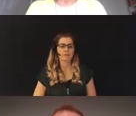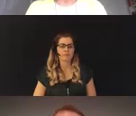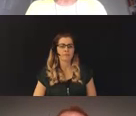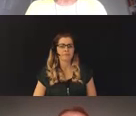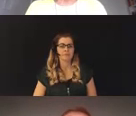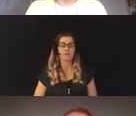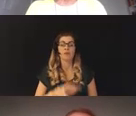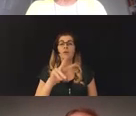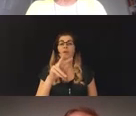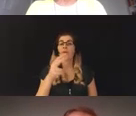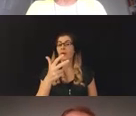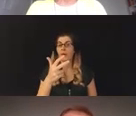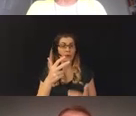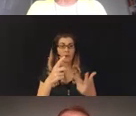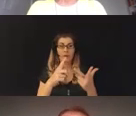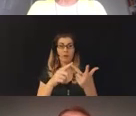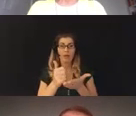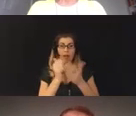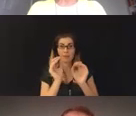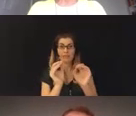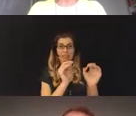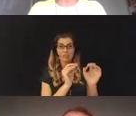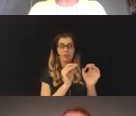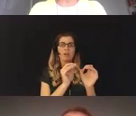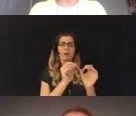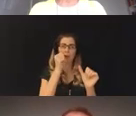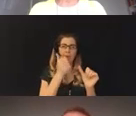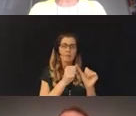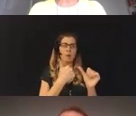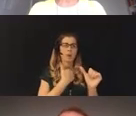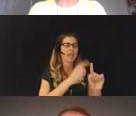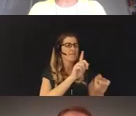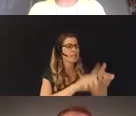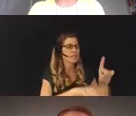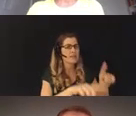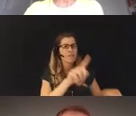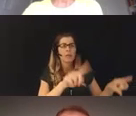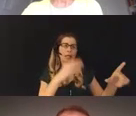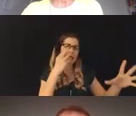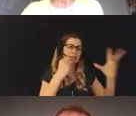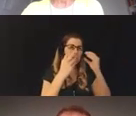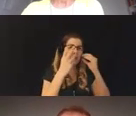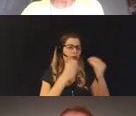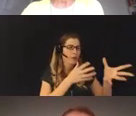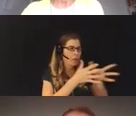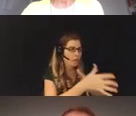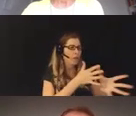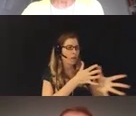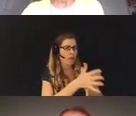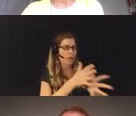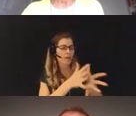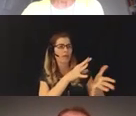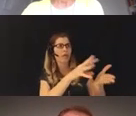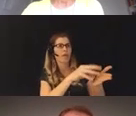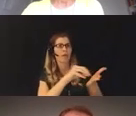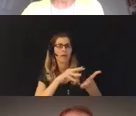The third tenet of transformative education is that learning comes out of engaging with different and diverse arrays of experiences. Each student comes to our classrooms